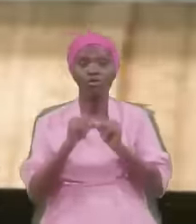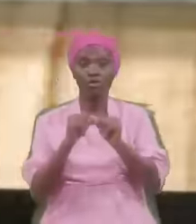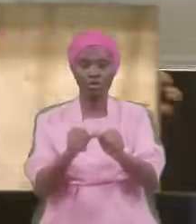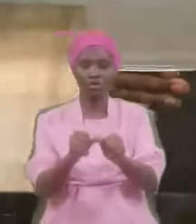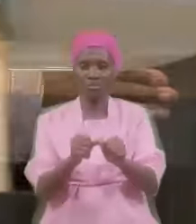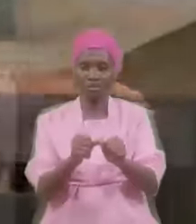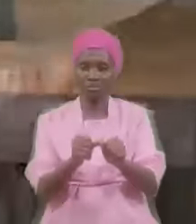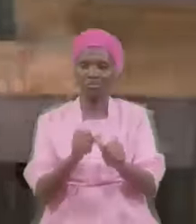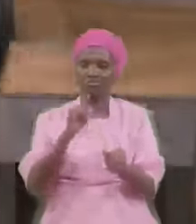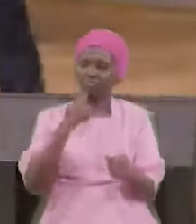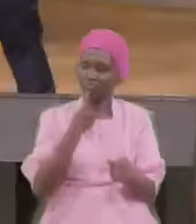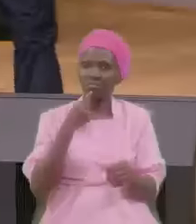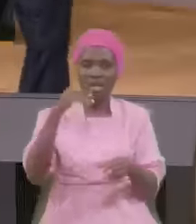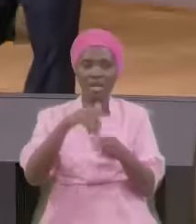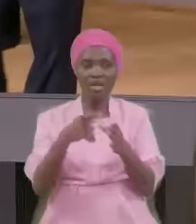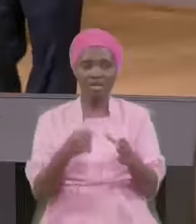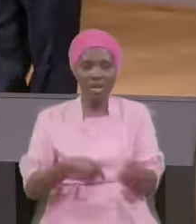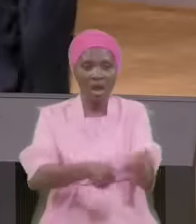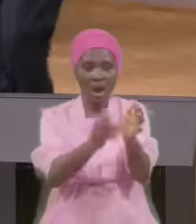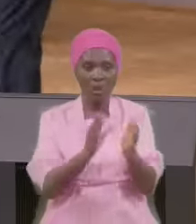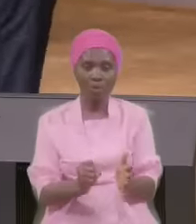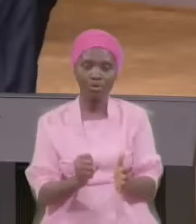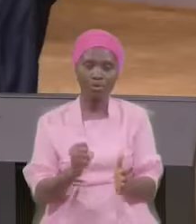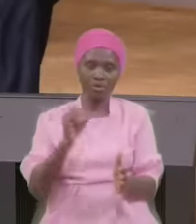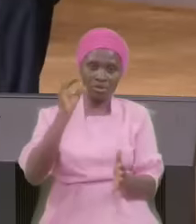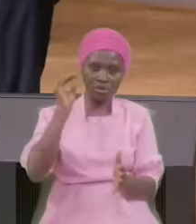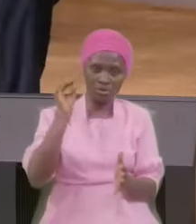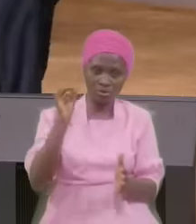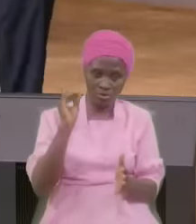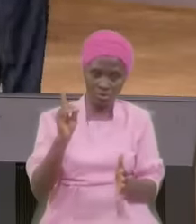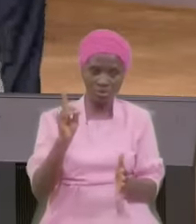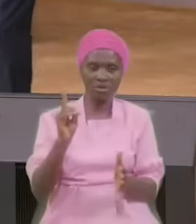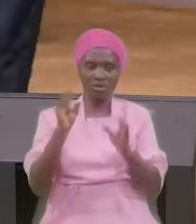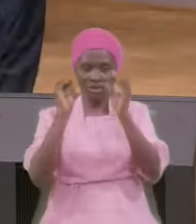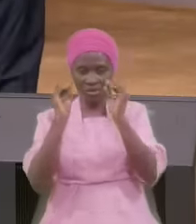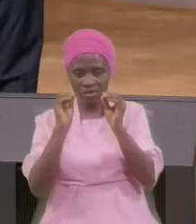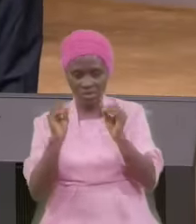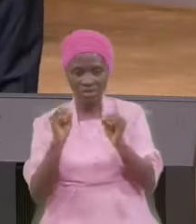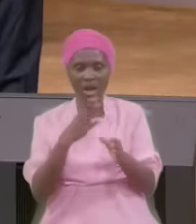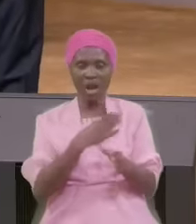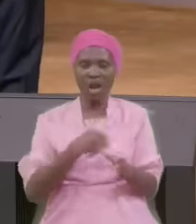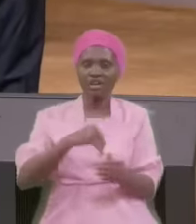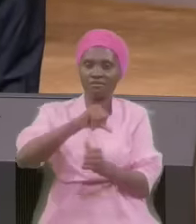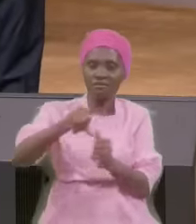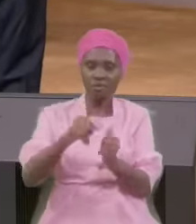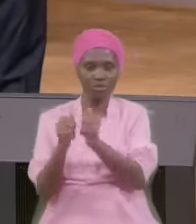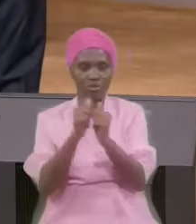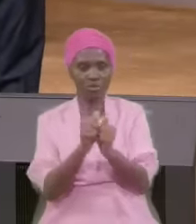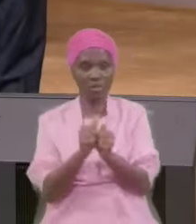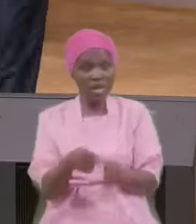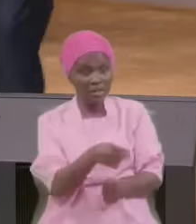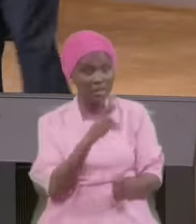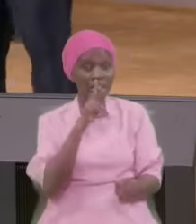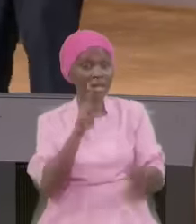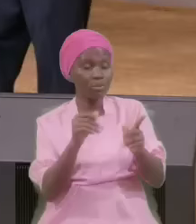fellowship and in breaking of bread and prayers. These are the people. They remained, they tarried, and the